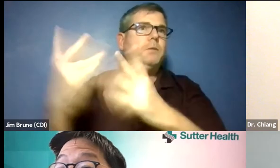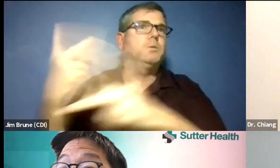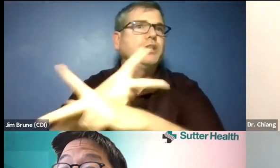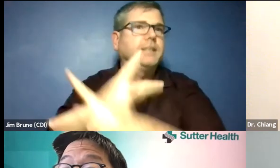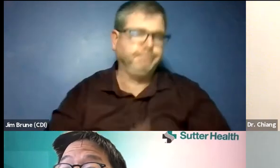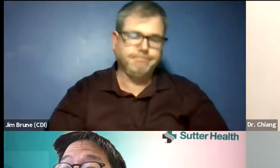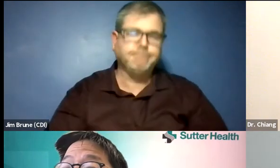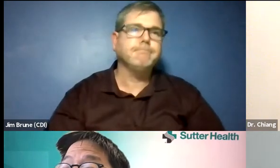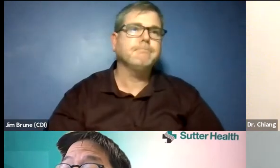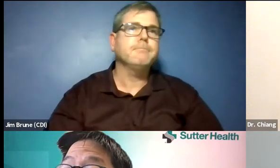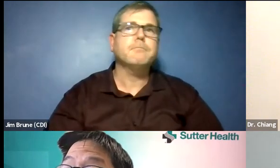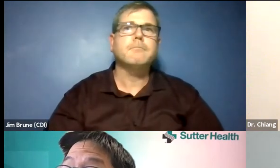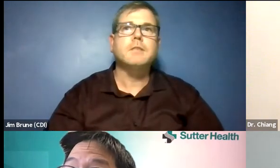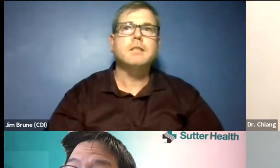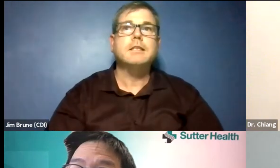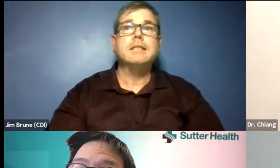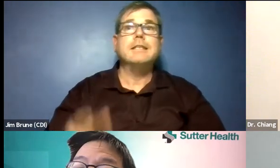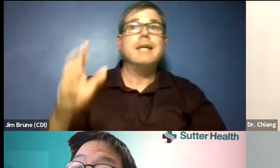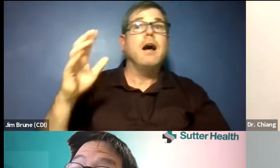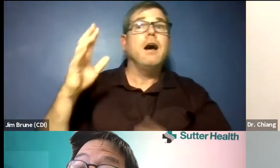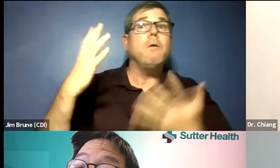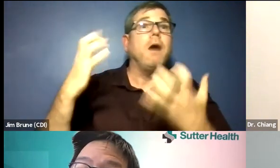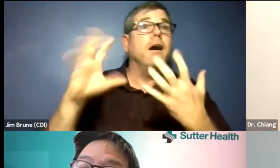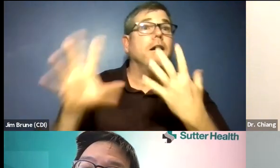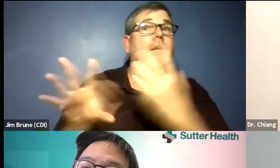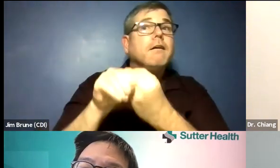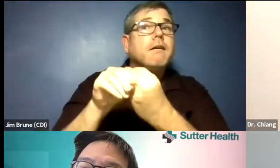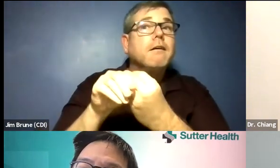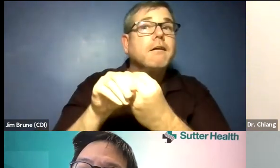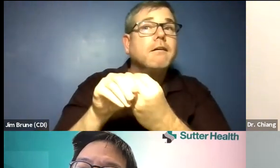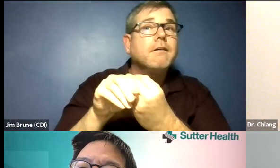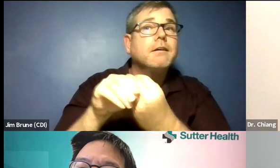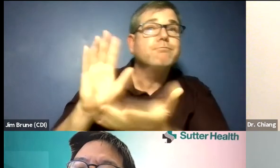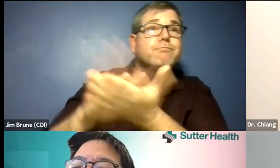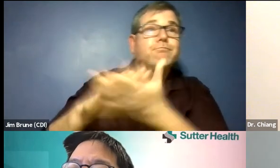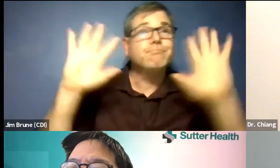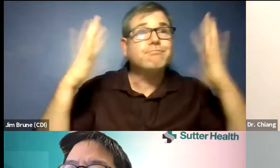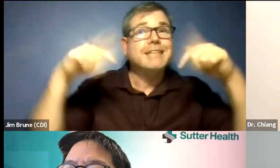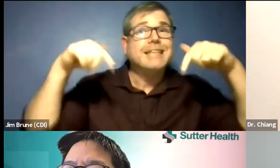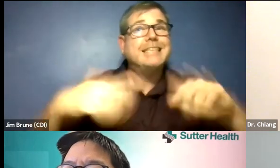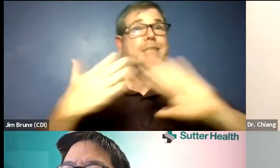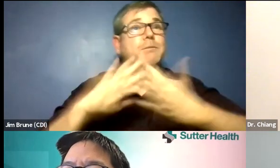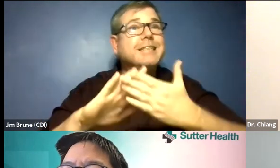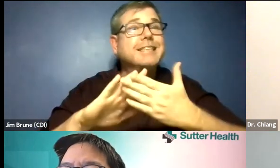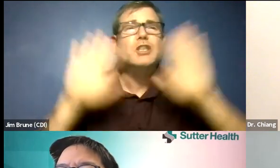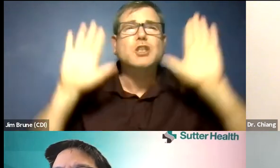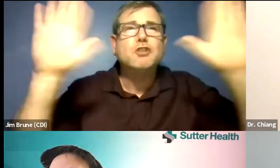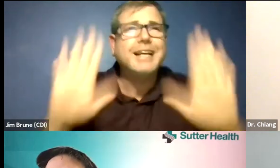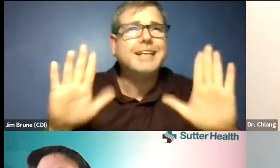By the way, I applaud the community. These are great questions that you're asking, and we really appreciate them.